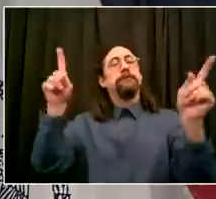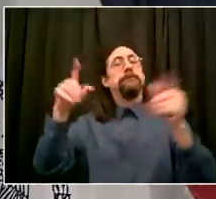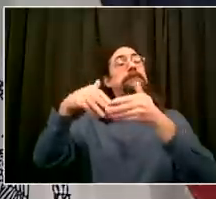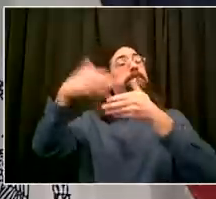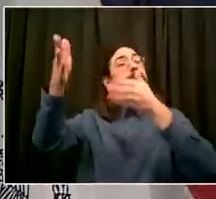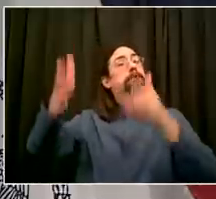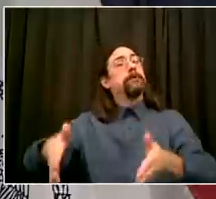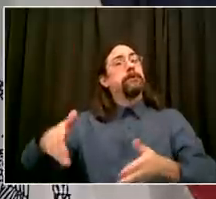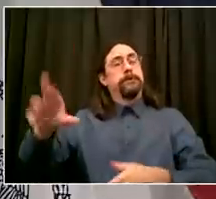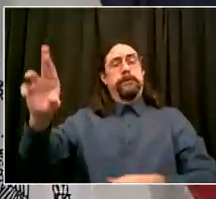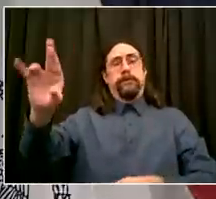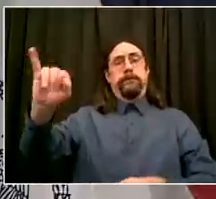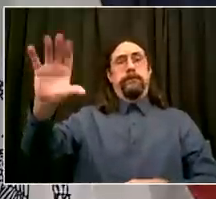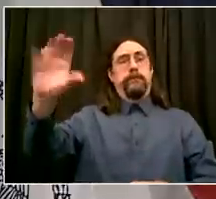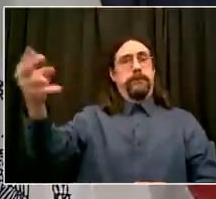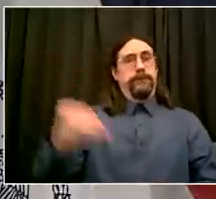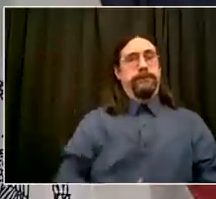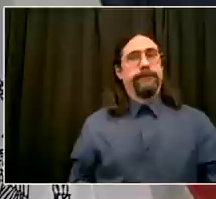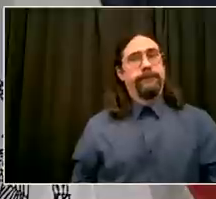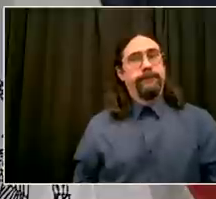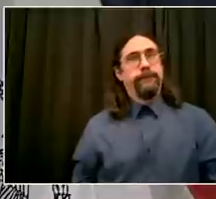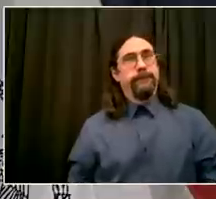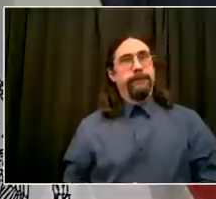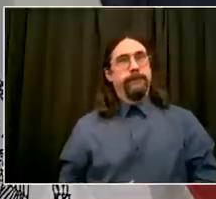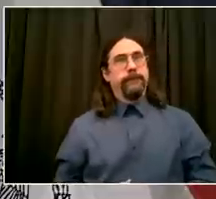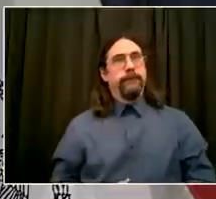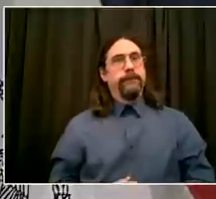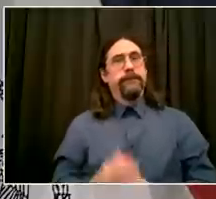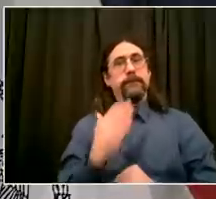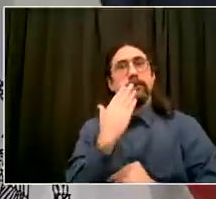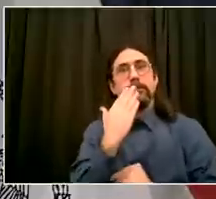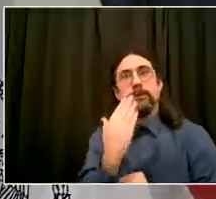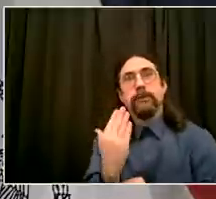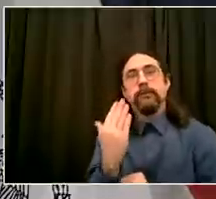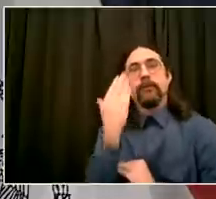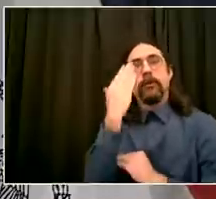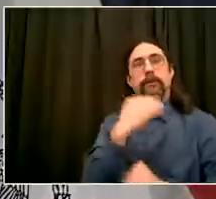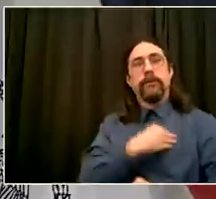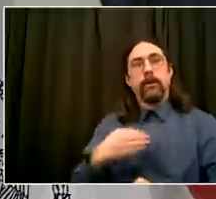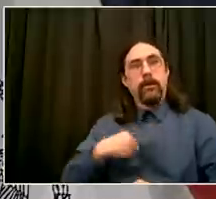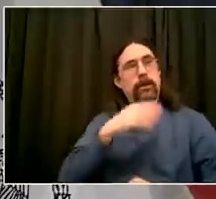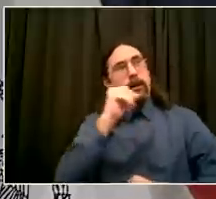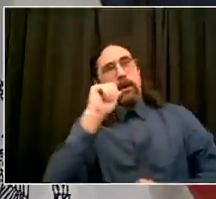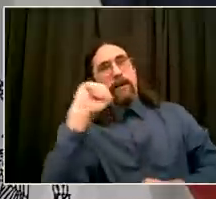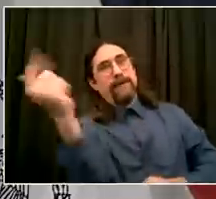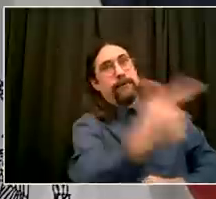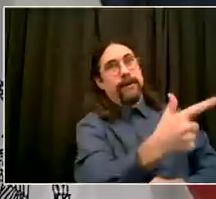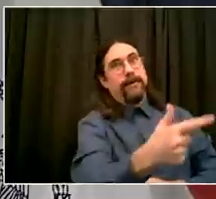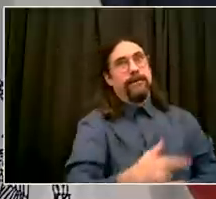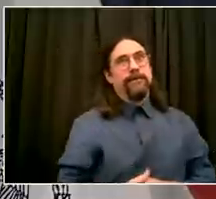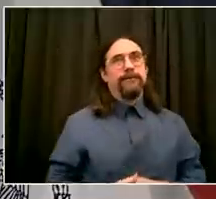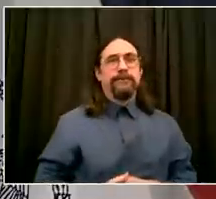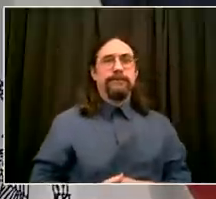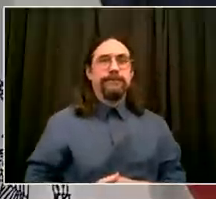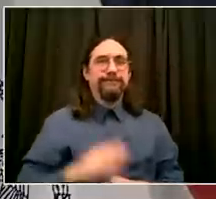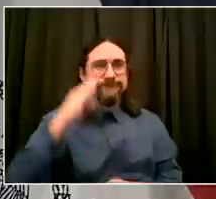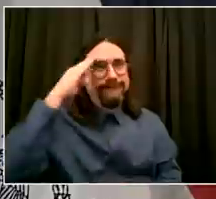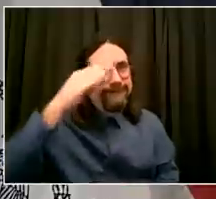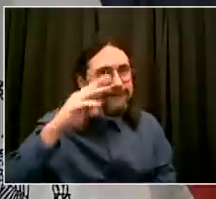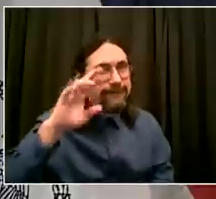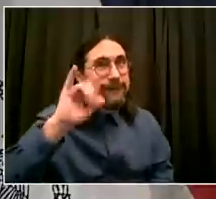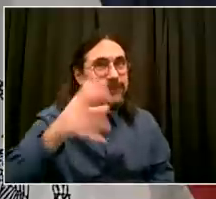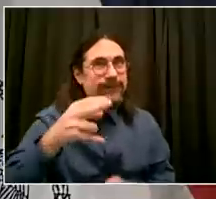Morning, Mr. Mayor, everybody on the call. Hey, Rich, how you doing? I'm doing okay. A little chilly all these